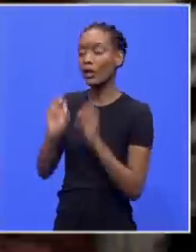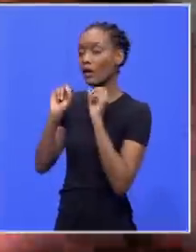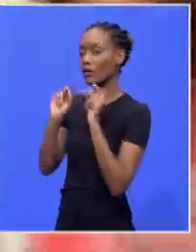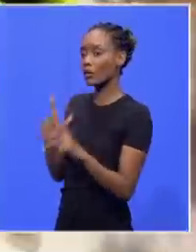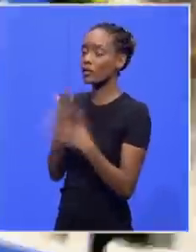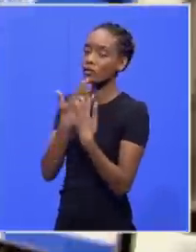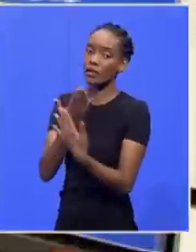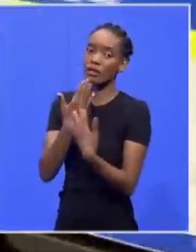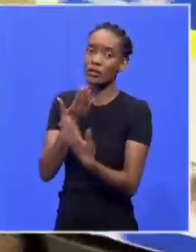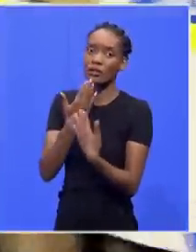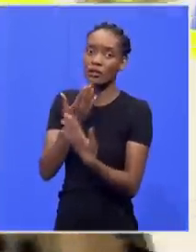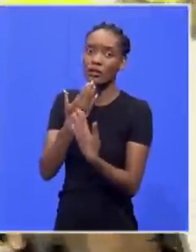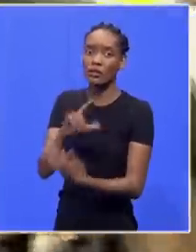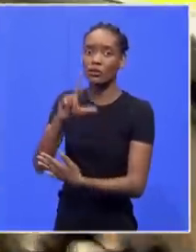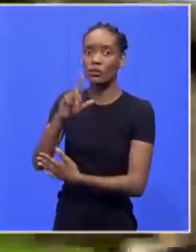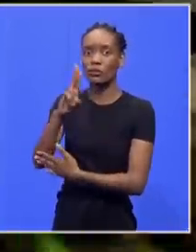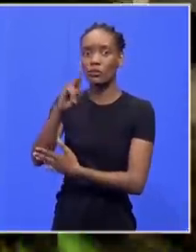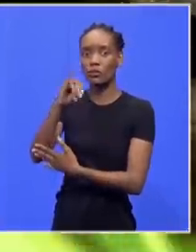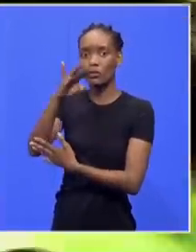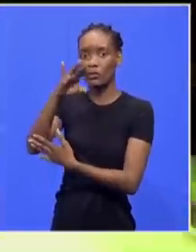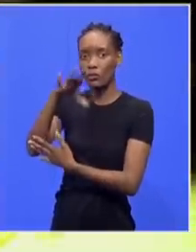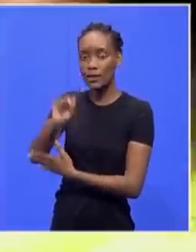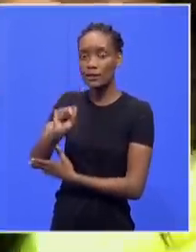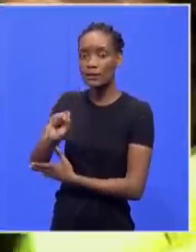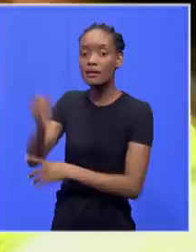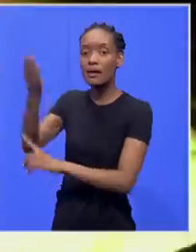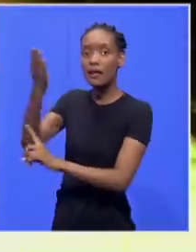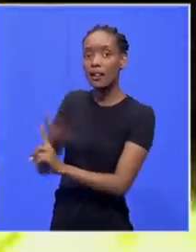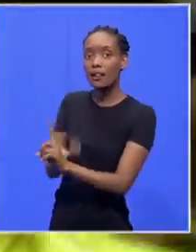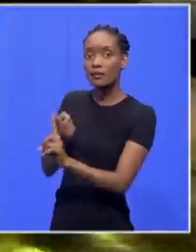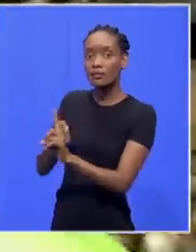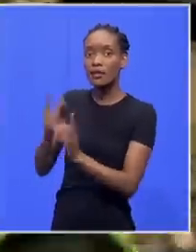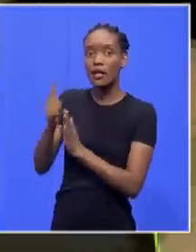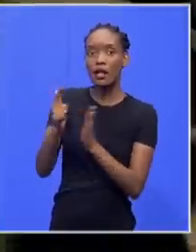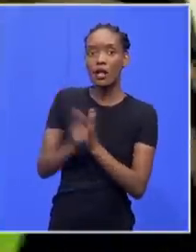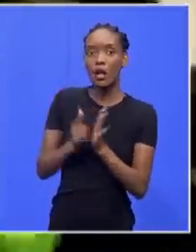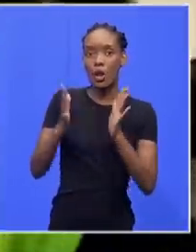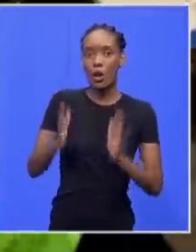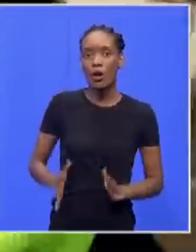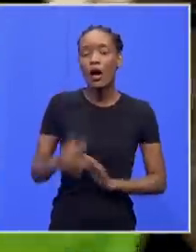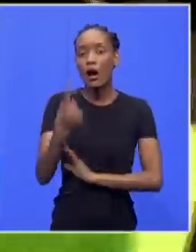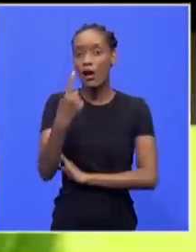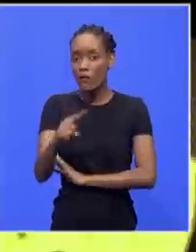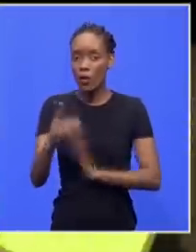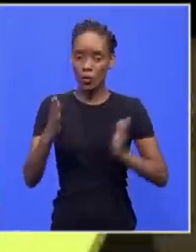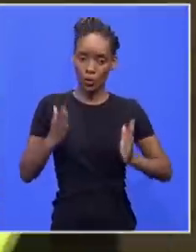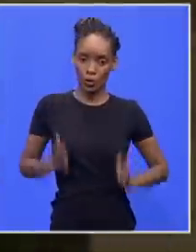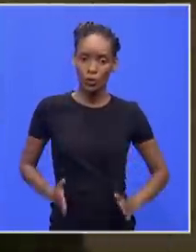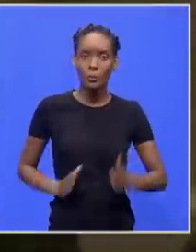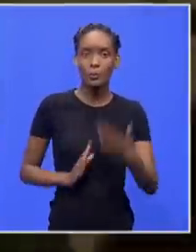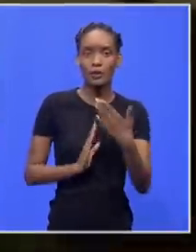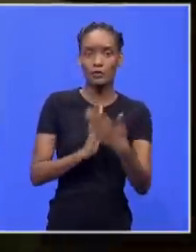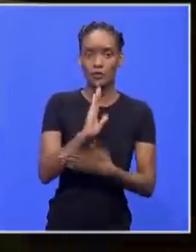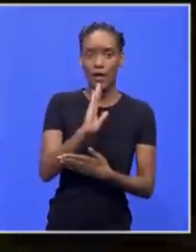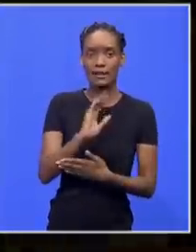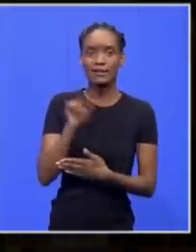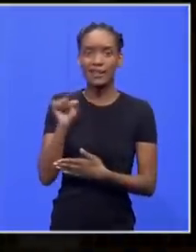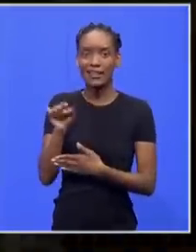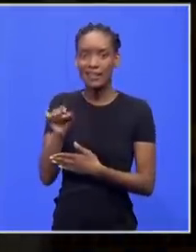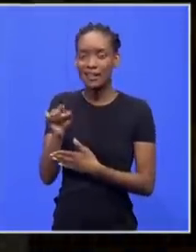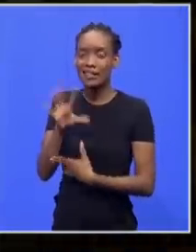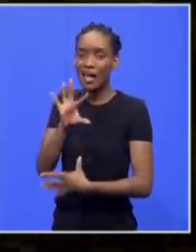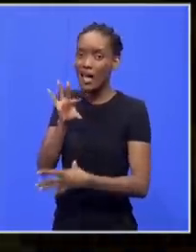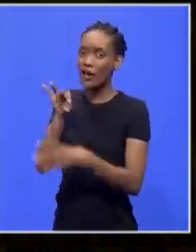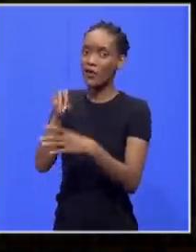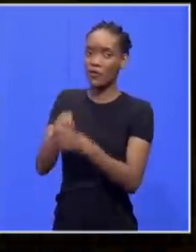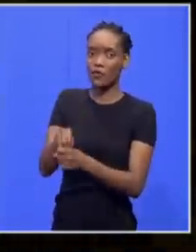Of course, Louise Duplessis, she is a lawyer for human rights that is very closely involved with